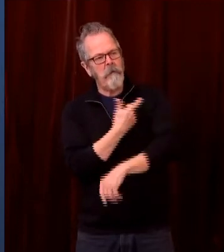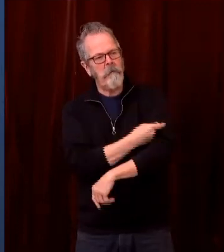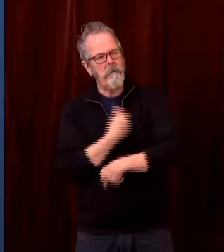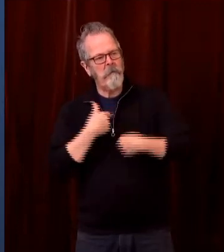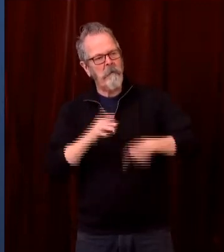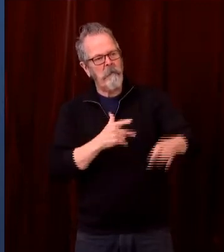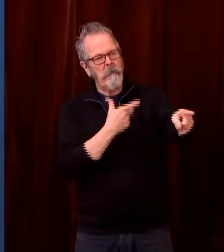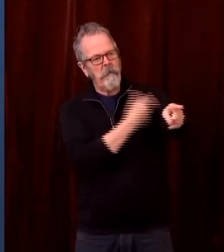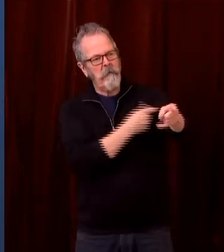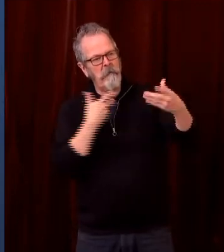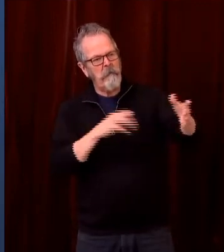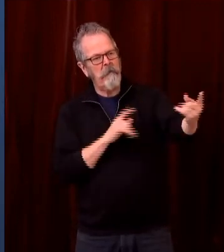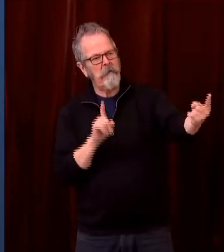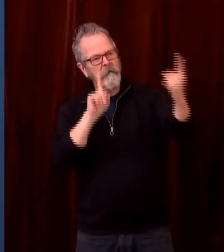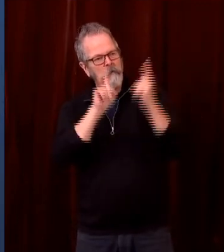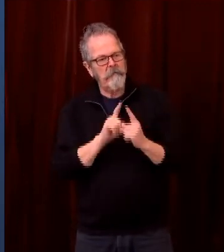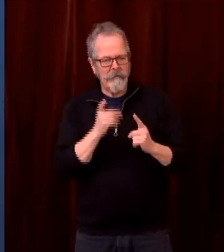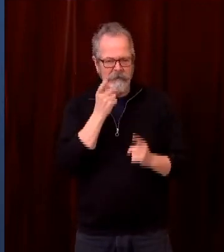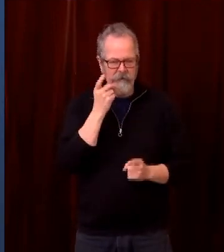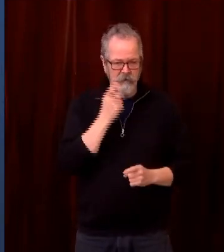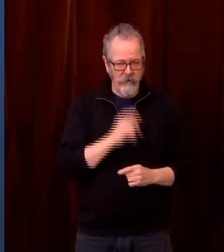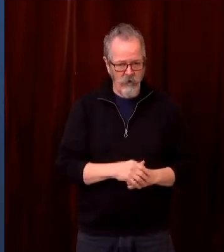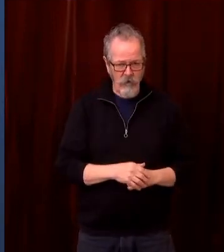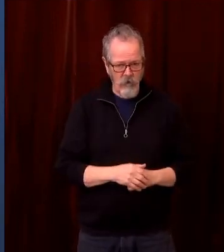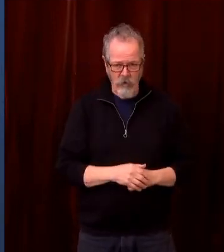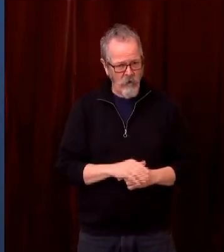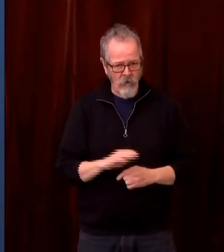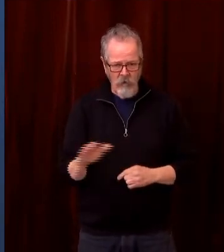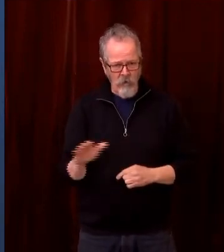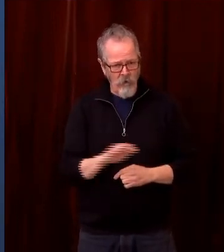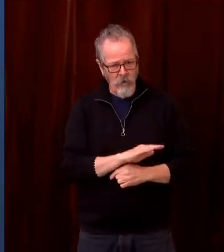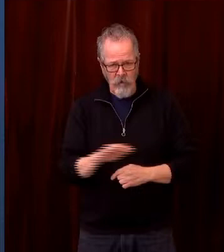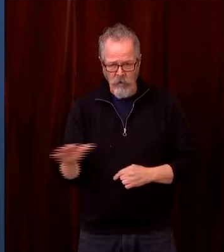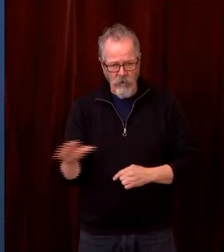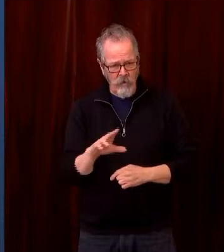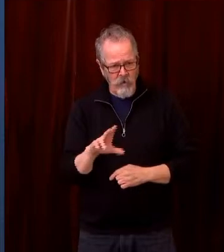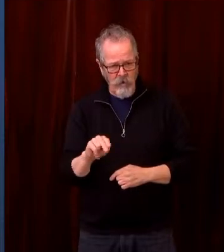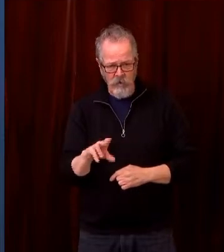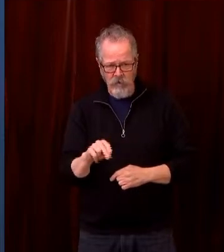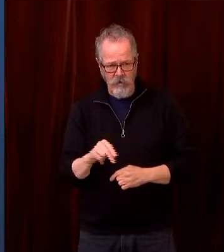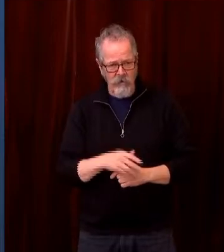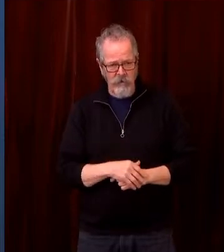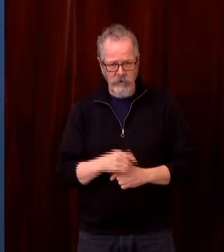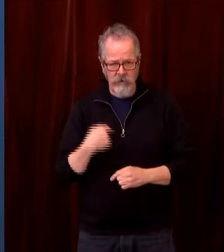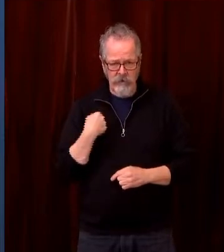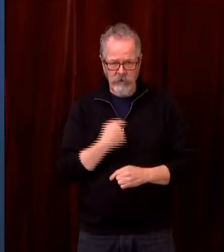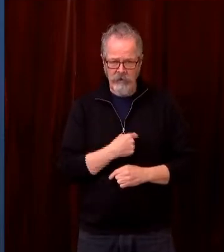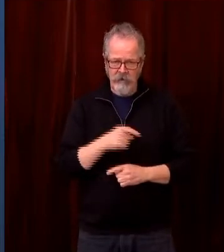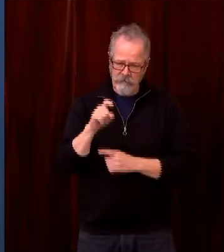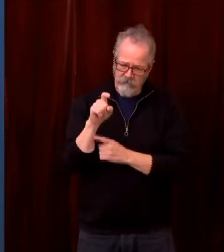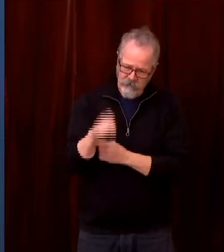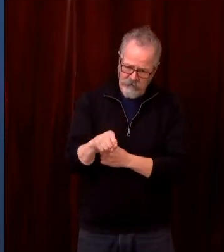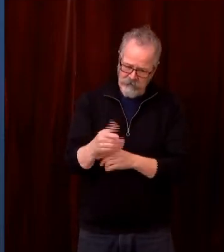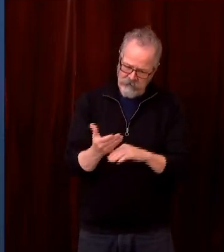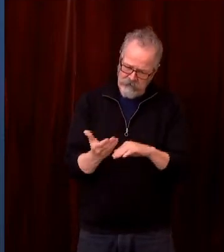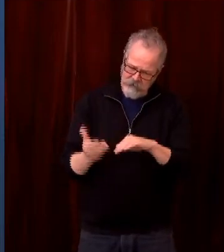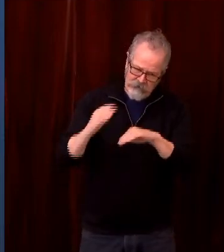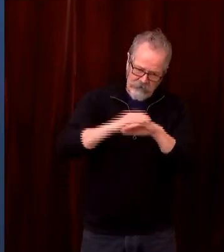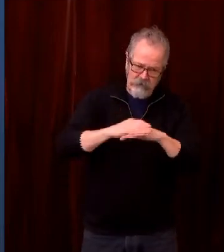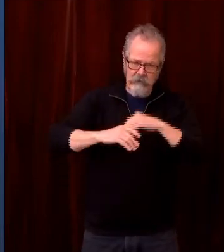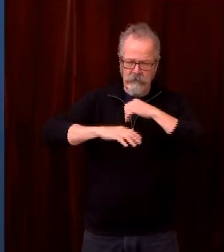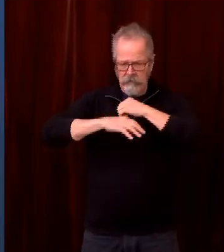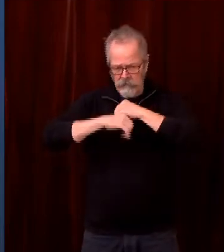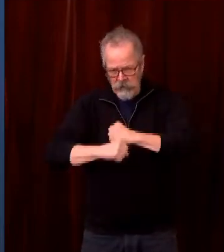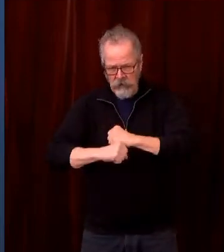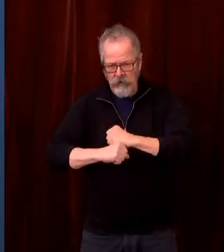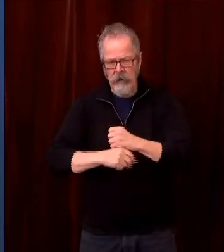us. Actually, at this moment, we got to double down and increase our protection of ourselves while we are waiting for the vaccine, in part